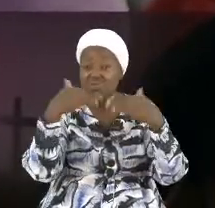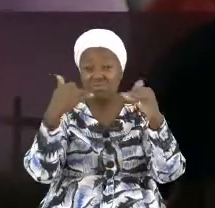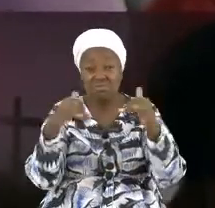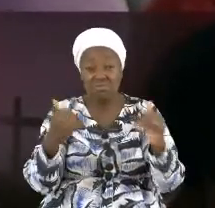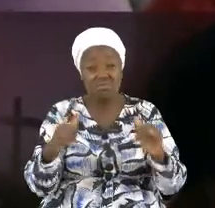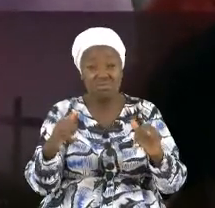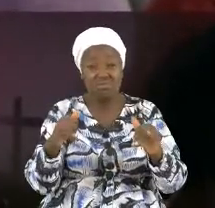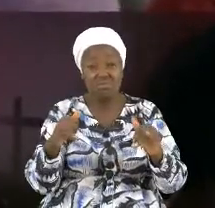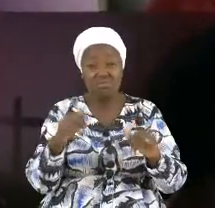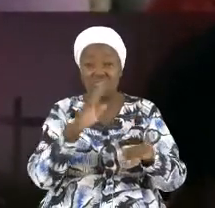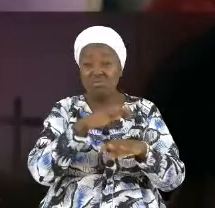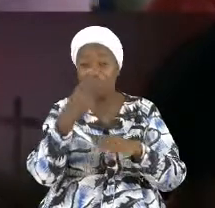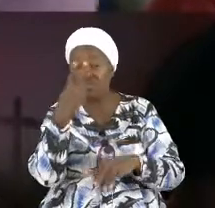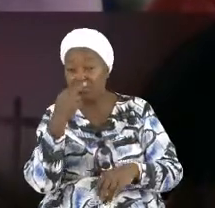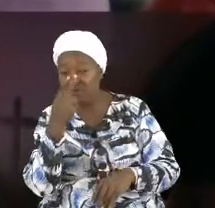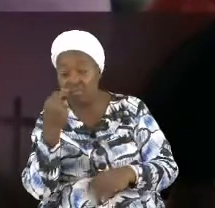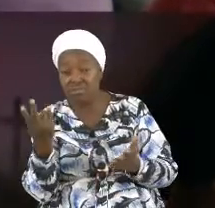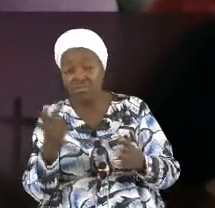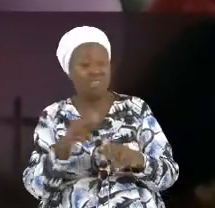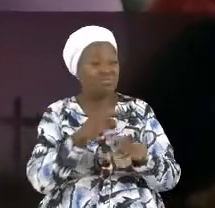The man of God is fully loaded.